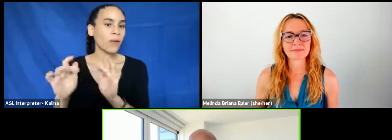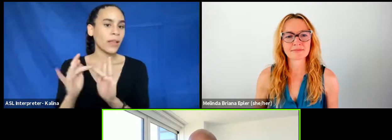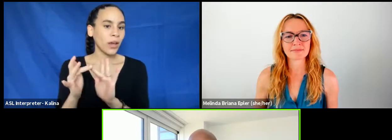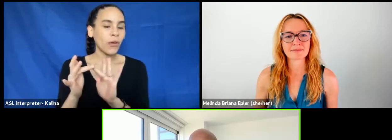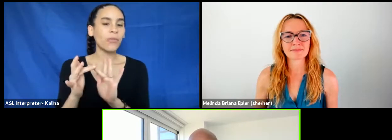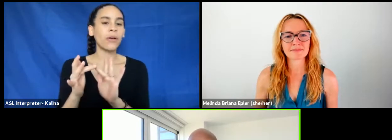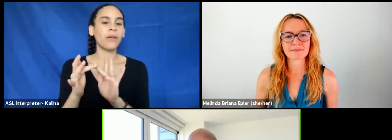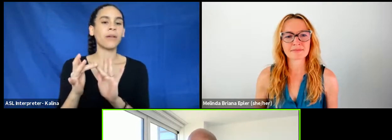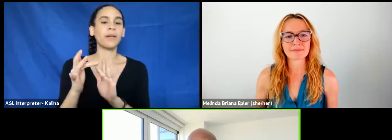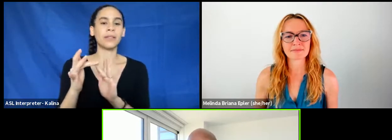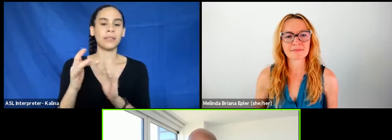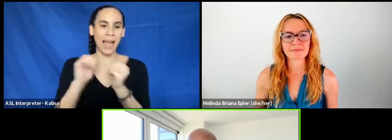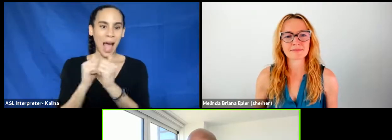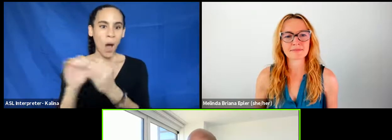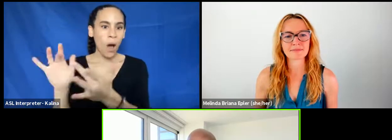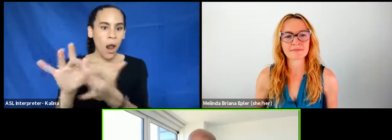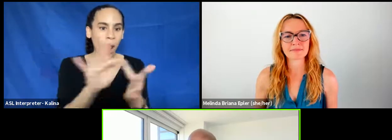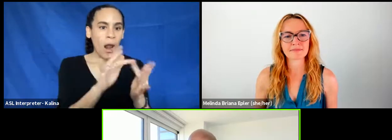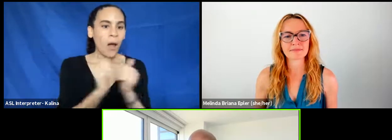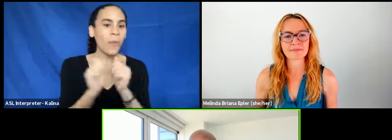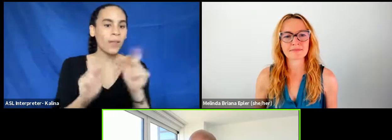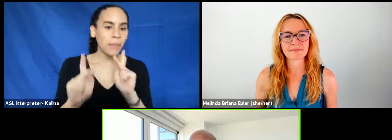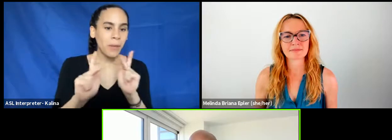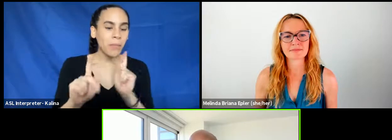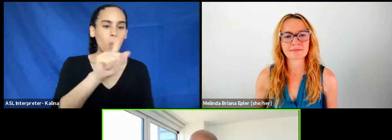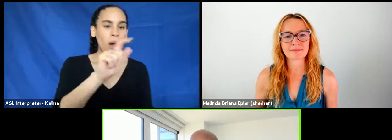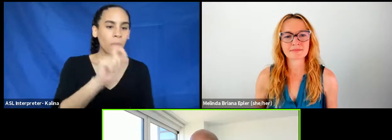humans, Web 1.0, Web 2.0 movement,